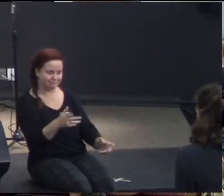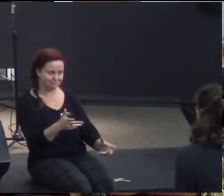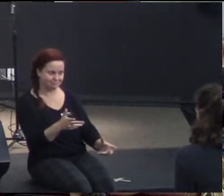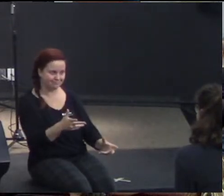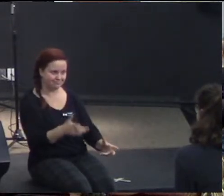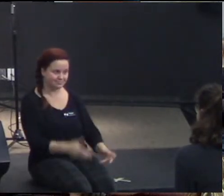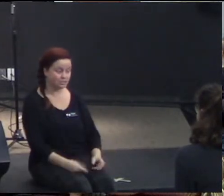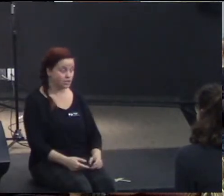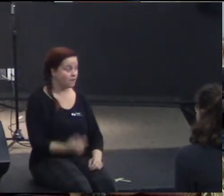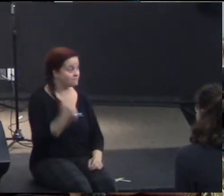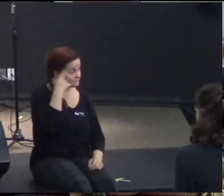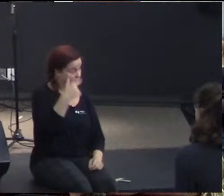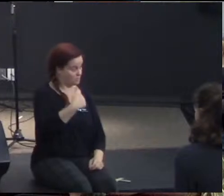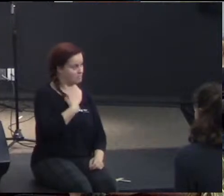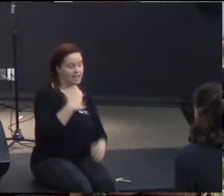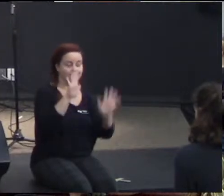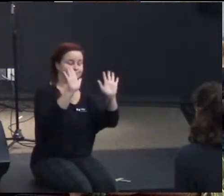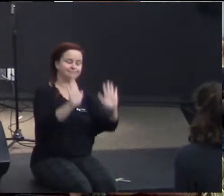Which for me is great.